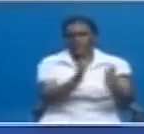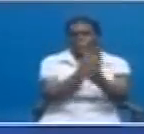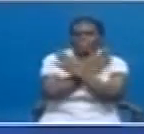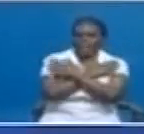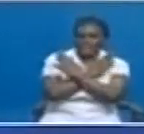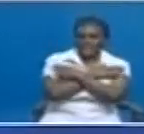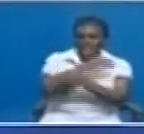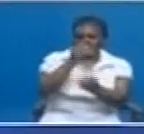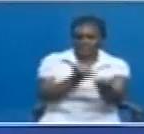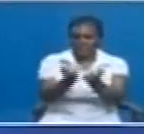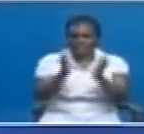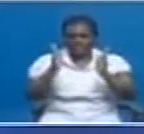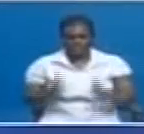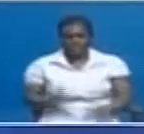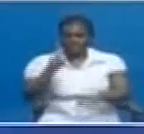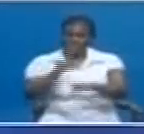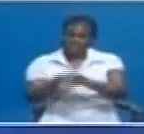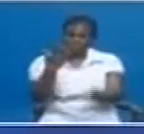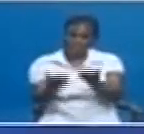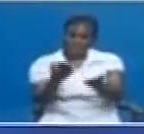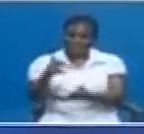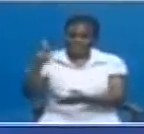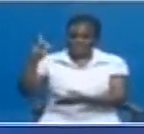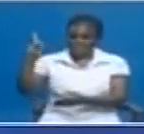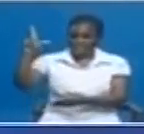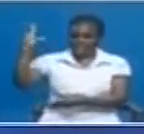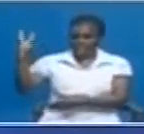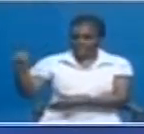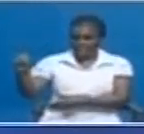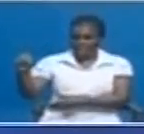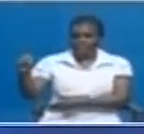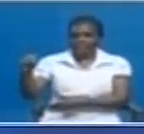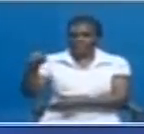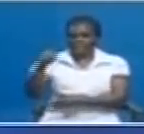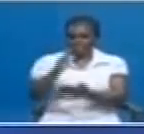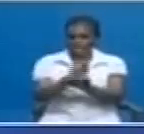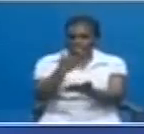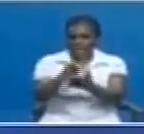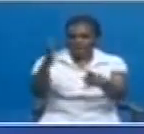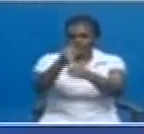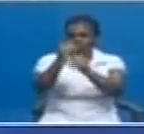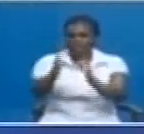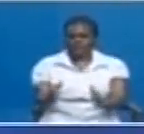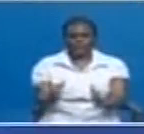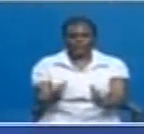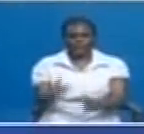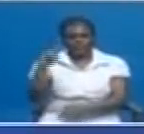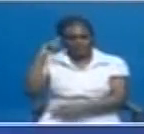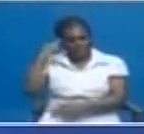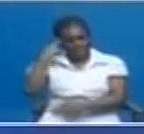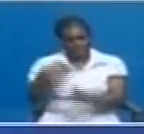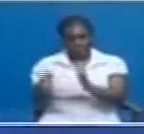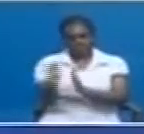investor. Where is it time that perhaps KLM exited as a shareholder of this airline? I think the